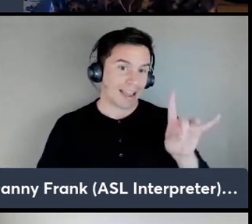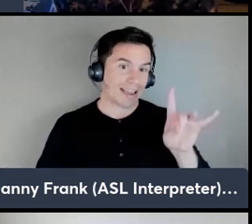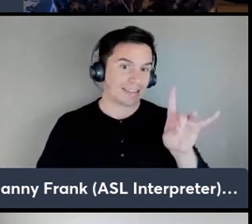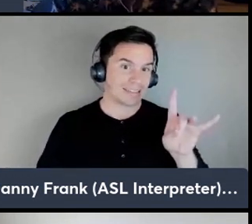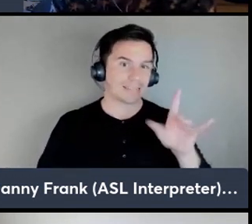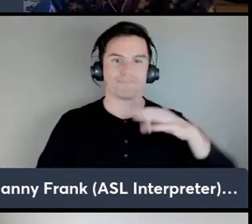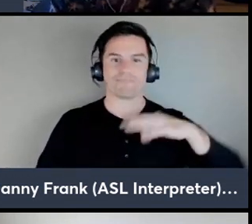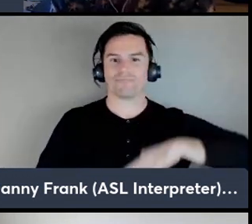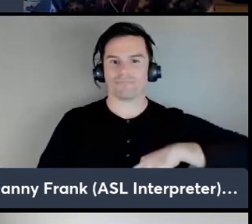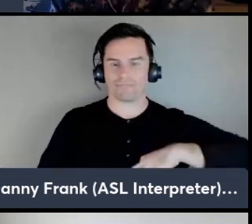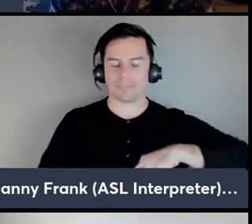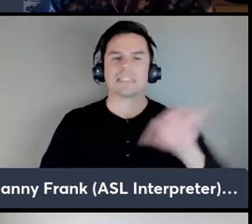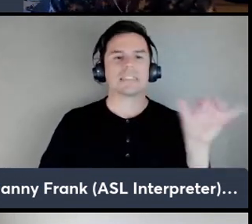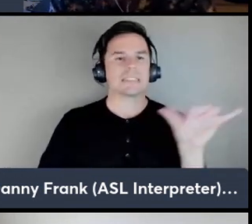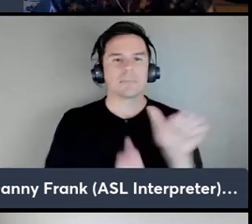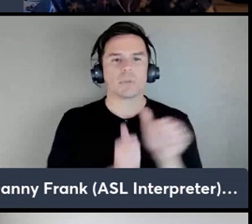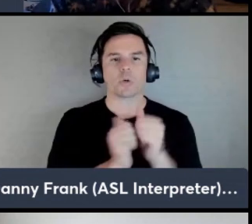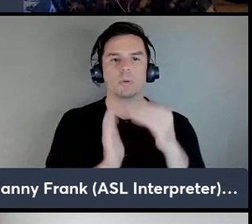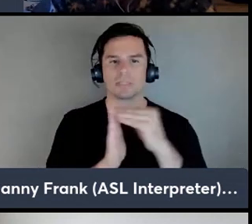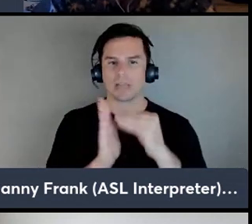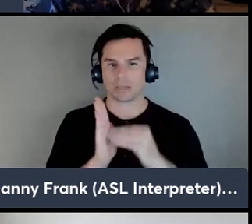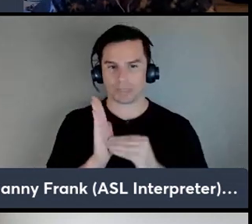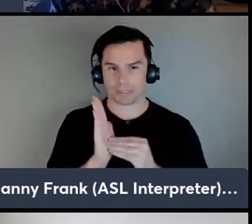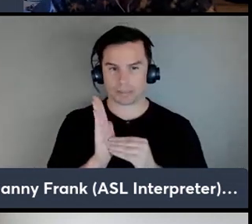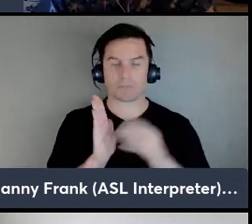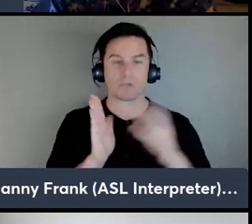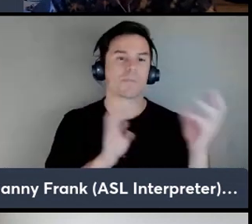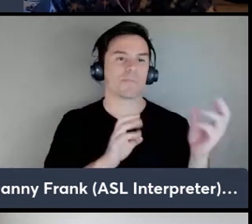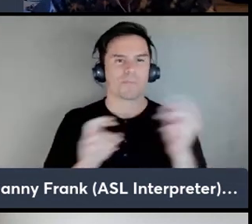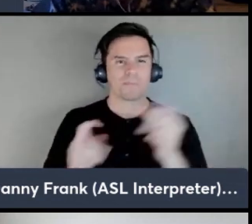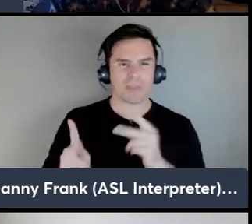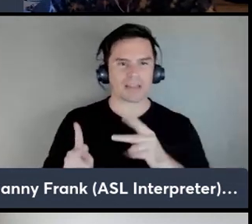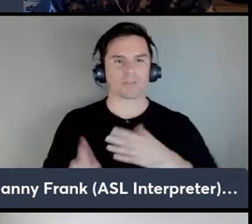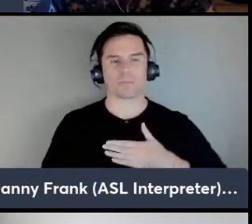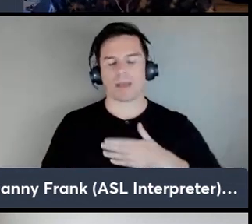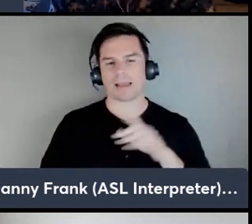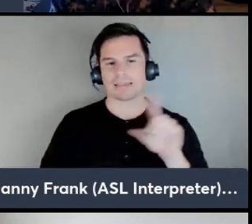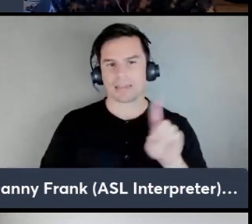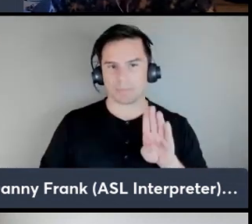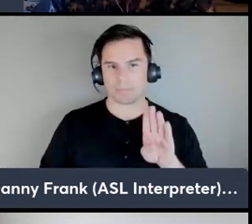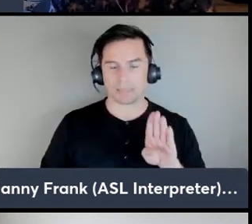documents. So I'm gonna log back into my database. I'll use GameDB.